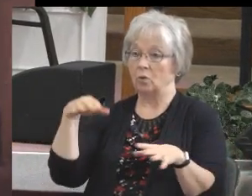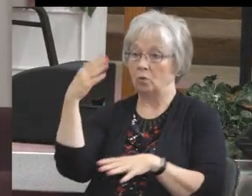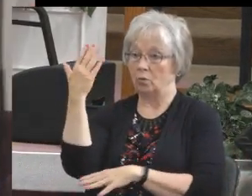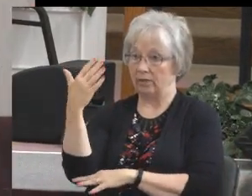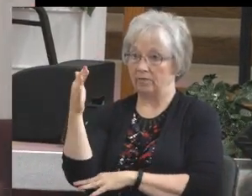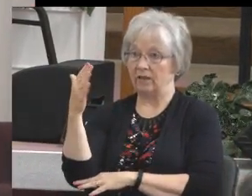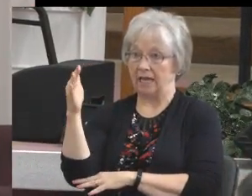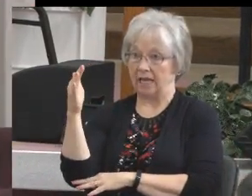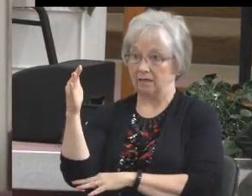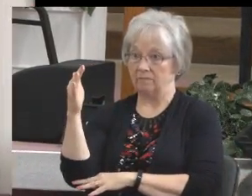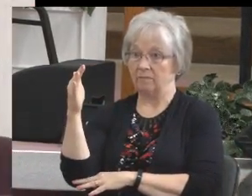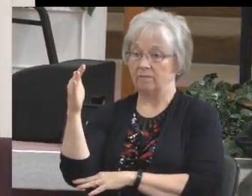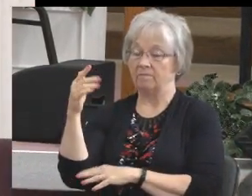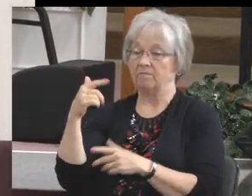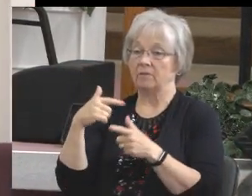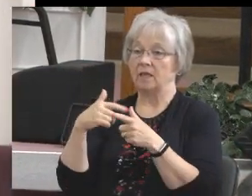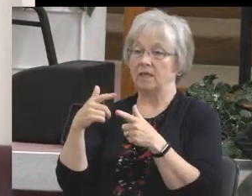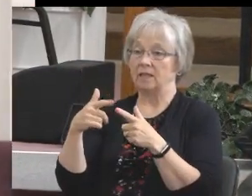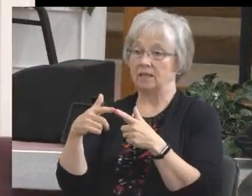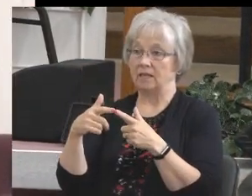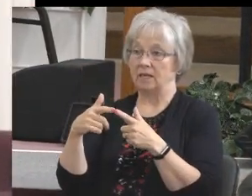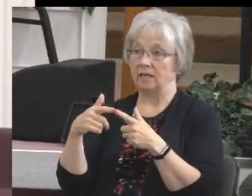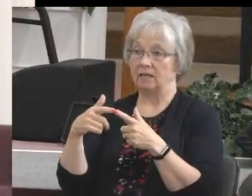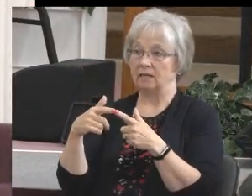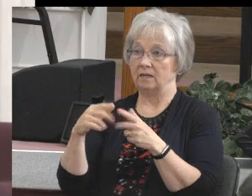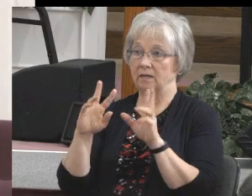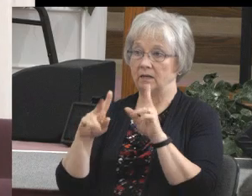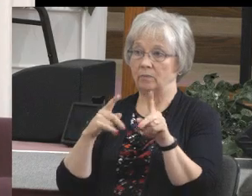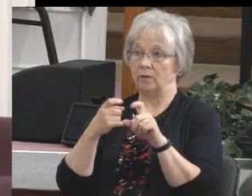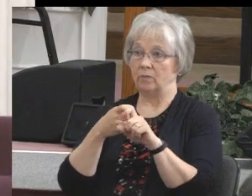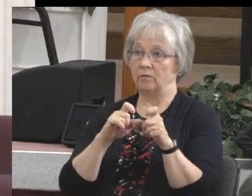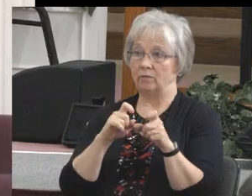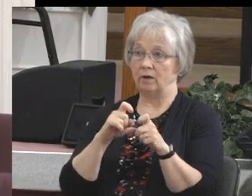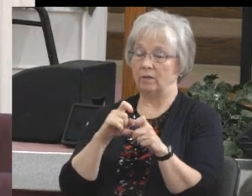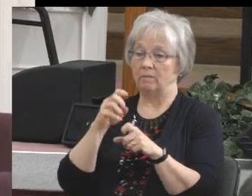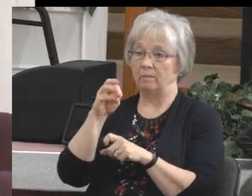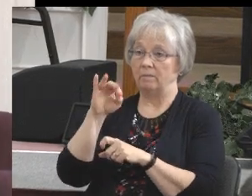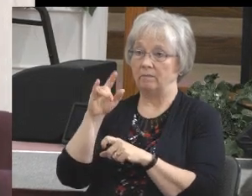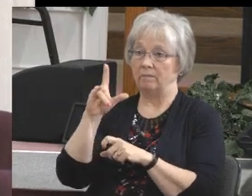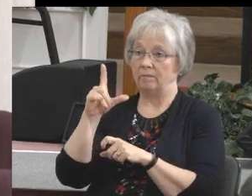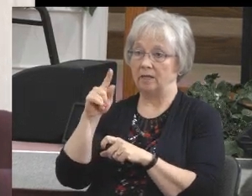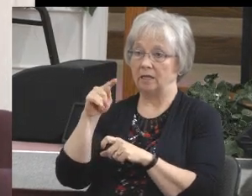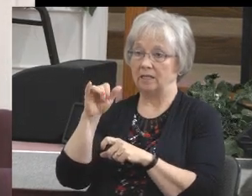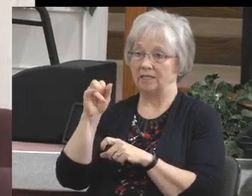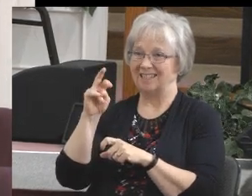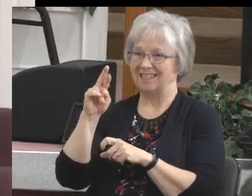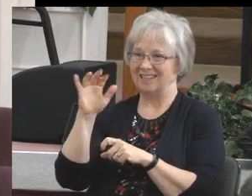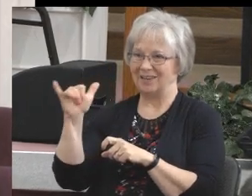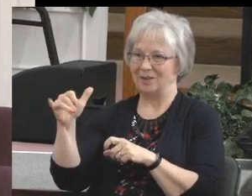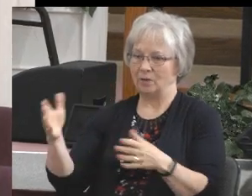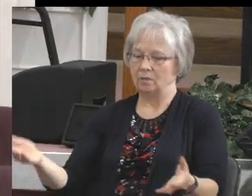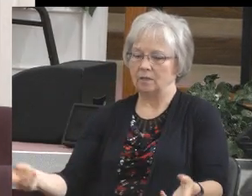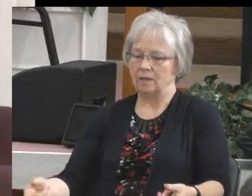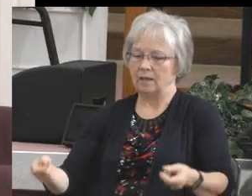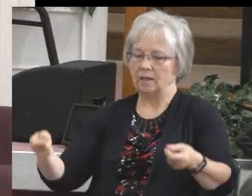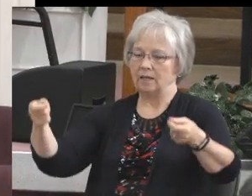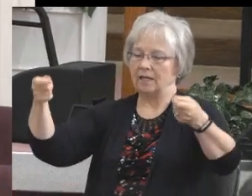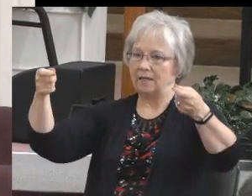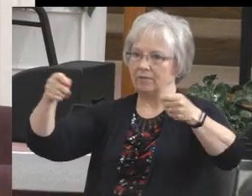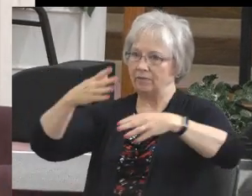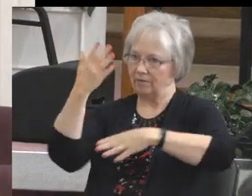representatives of the United States military will take and lift that flag off the